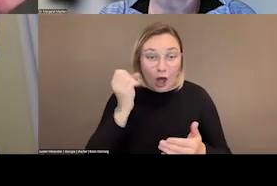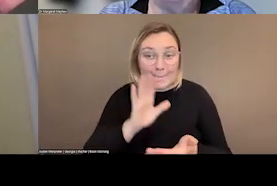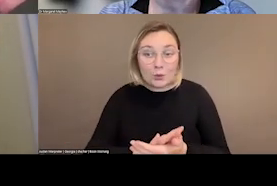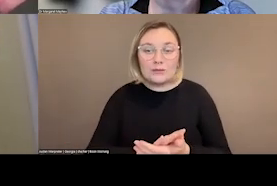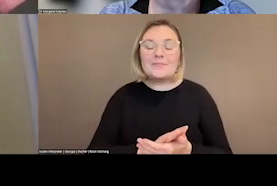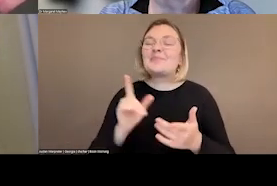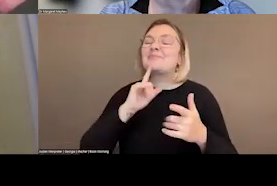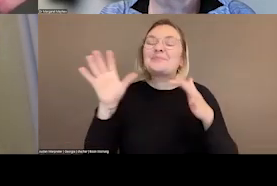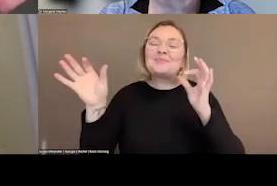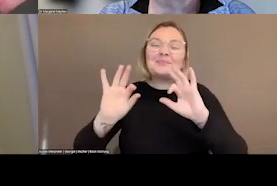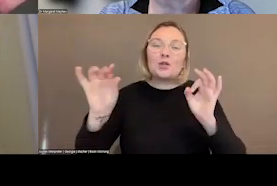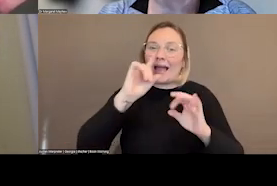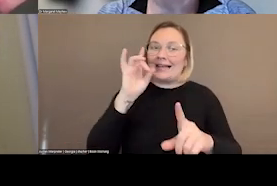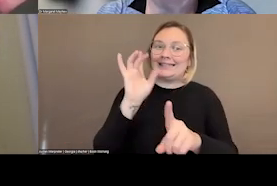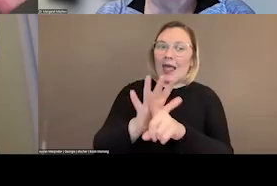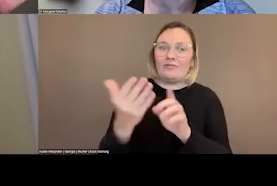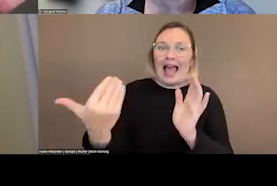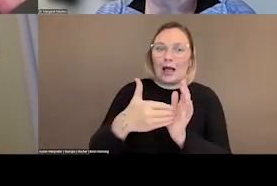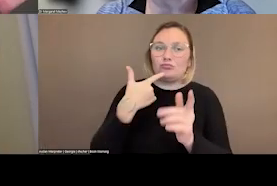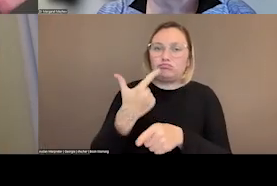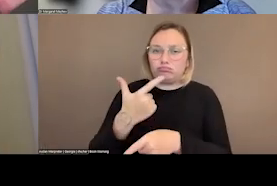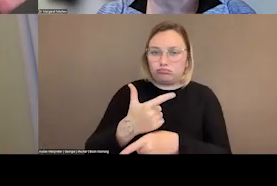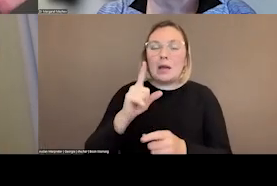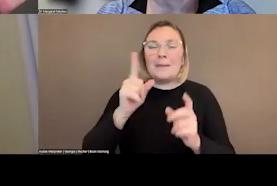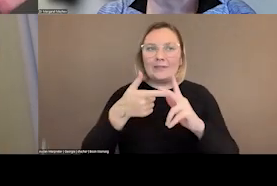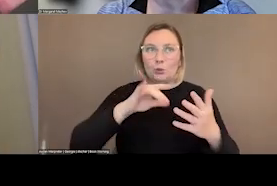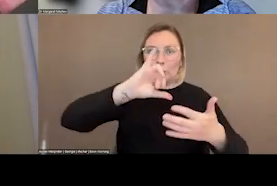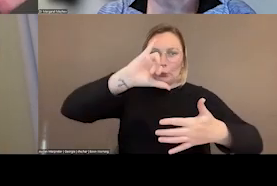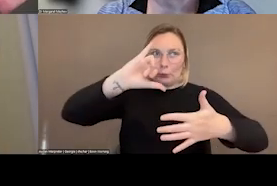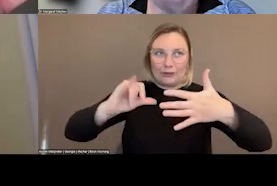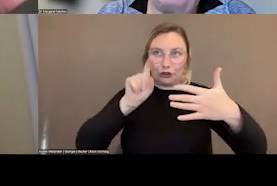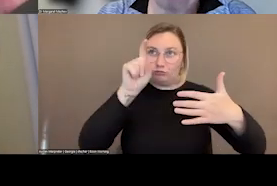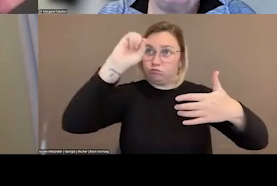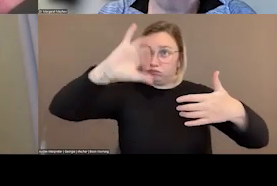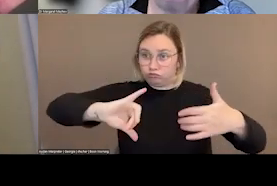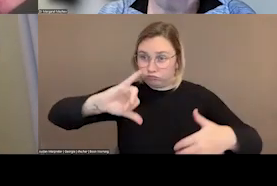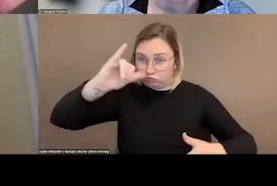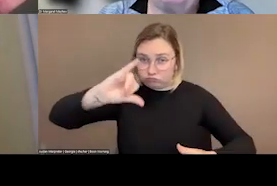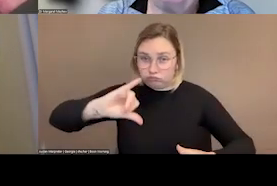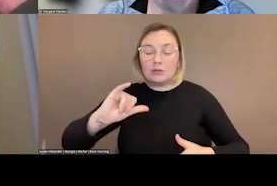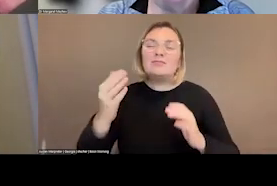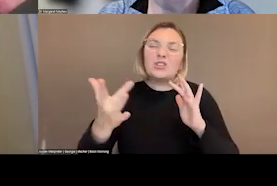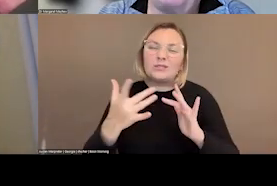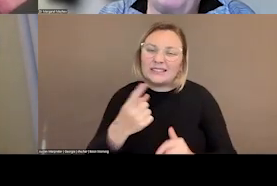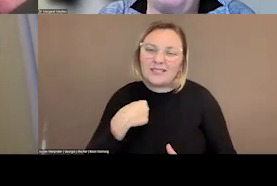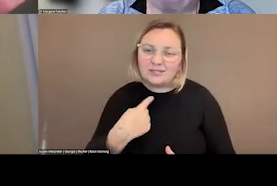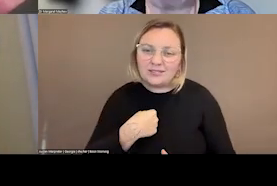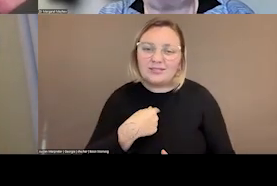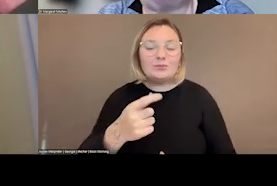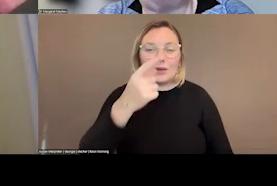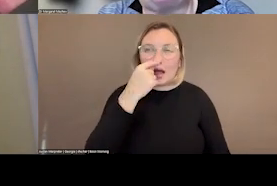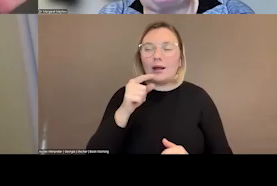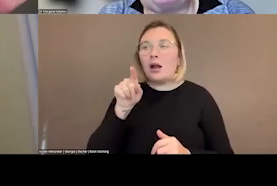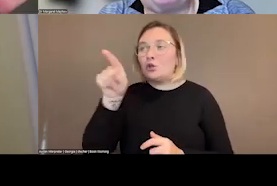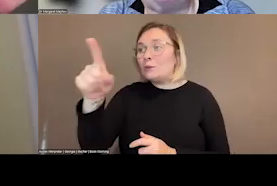No, there's No. nothing that you can add there. But if you're not sure, again, just call us, contact us. We can sort of guide you and say, oh,